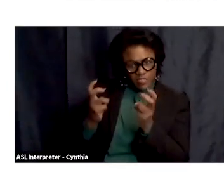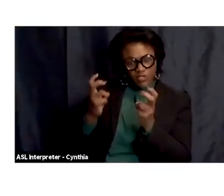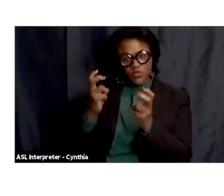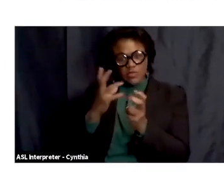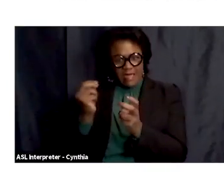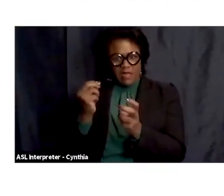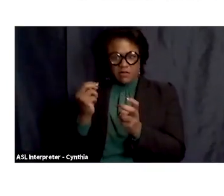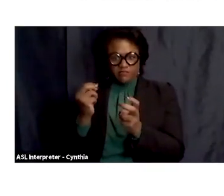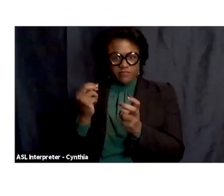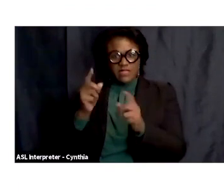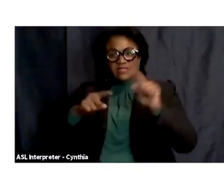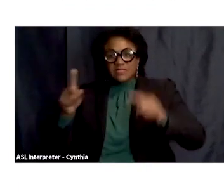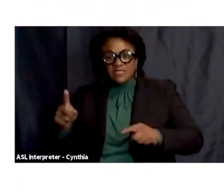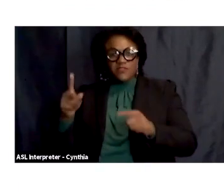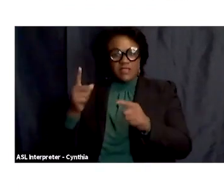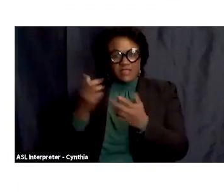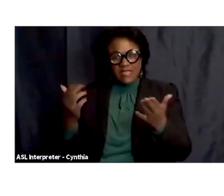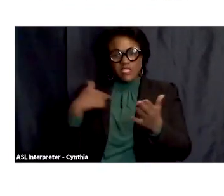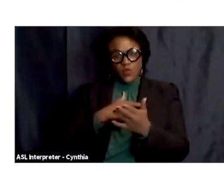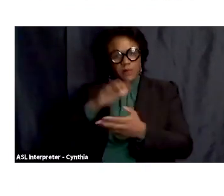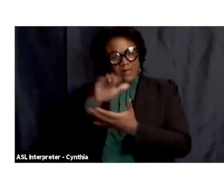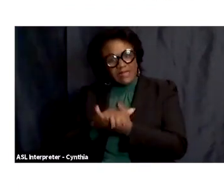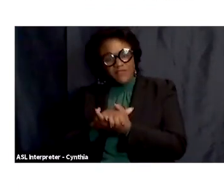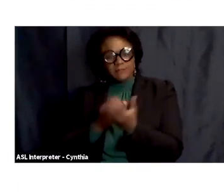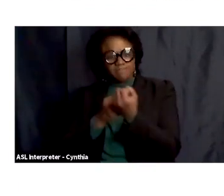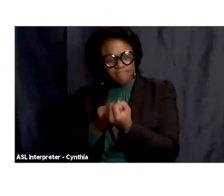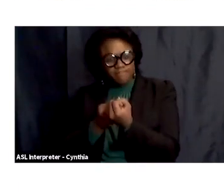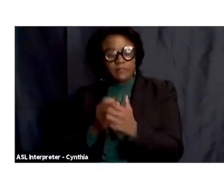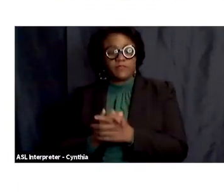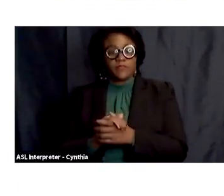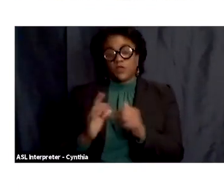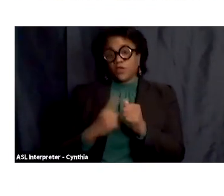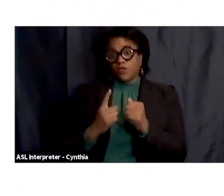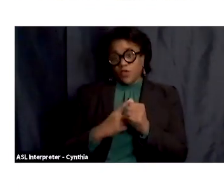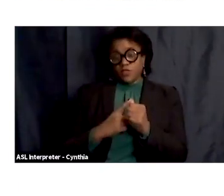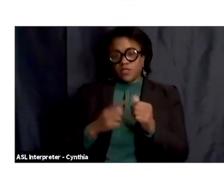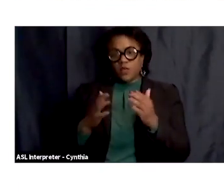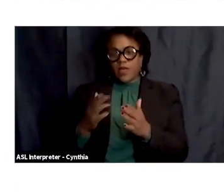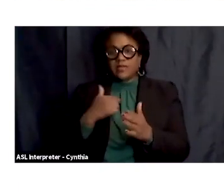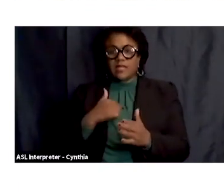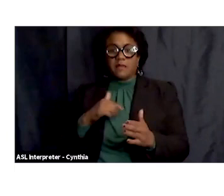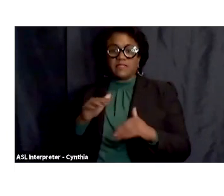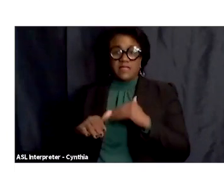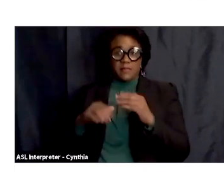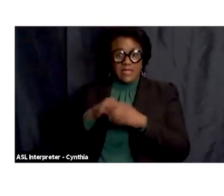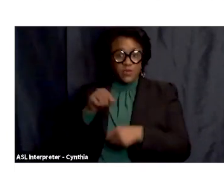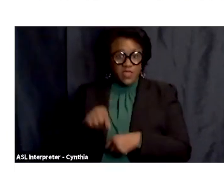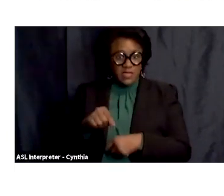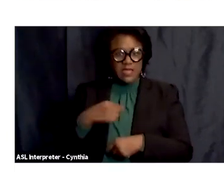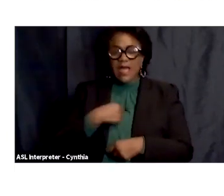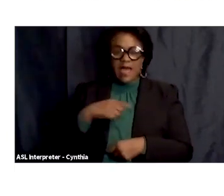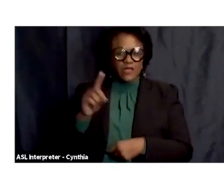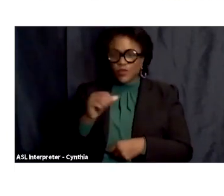in. I do want to preface this by saying, first and foremost, in the ways that I'm stepping into this, I do